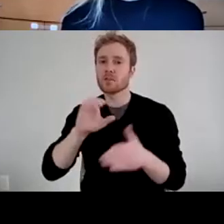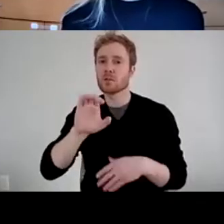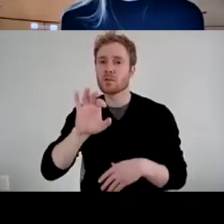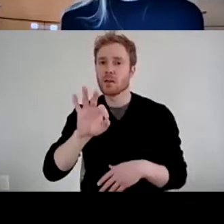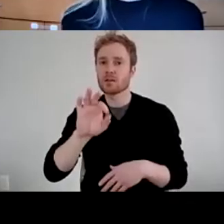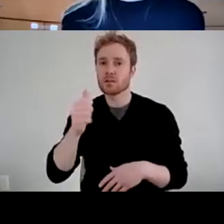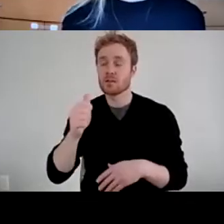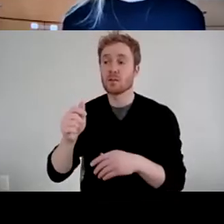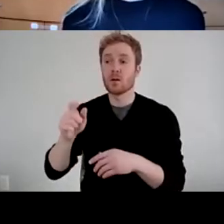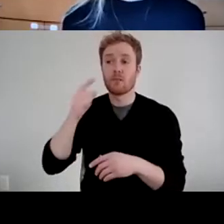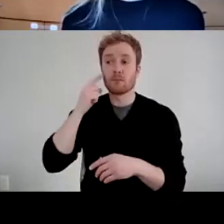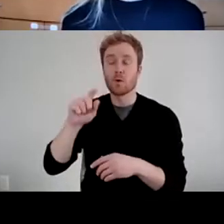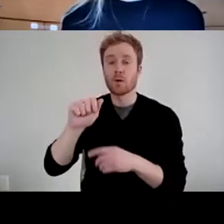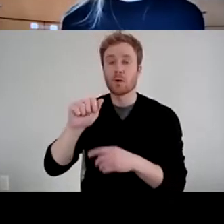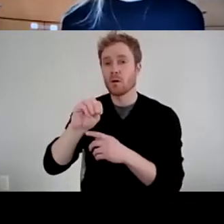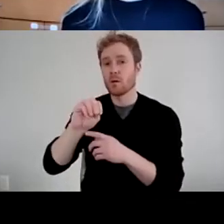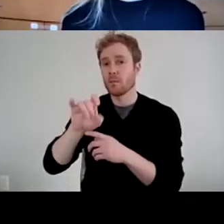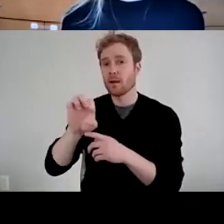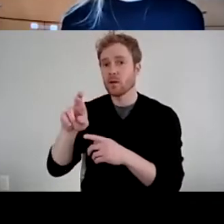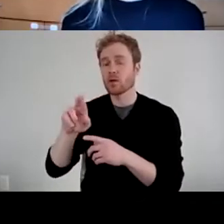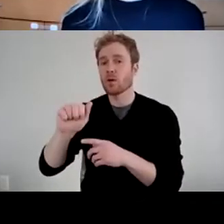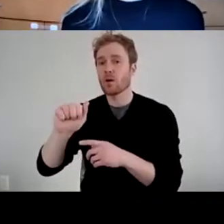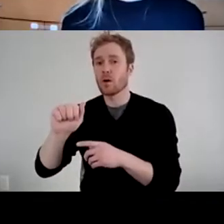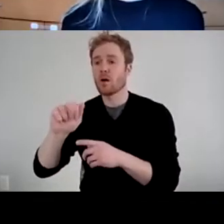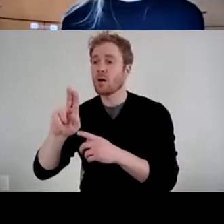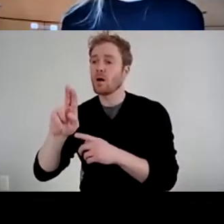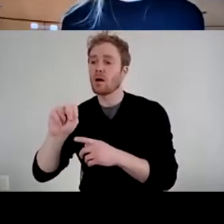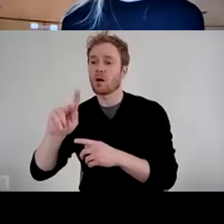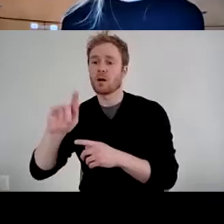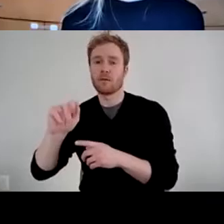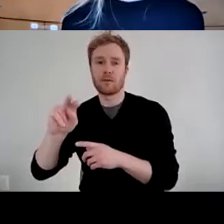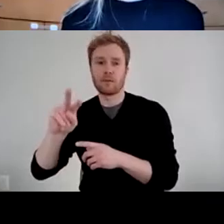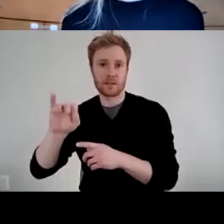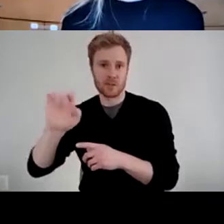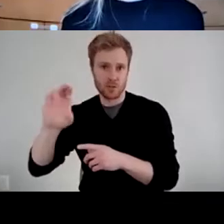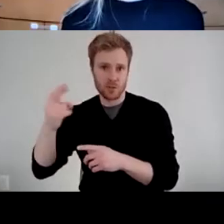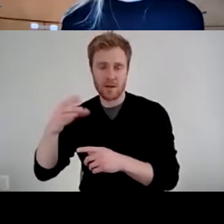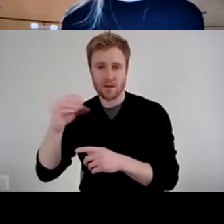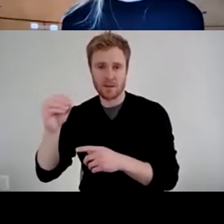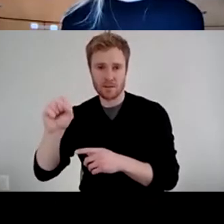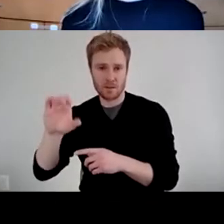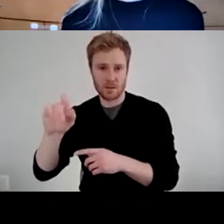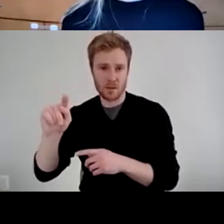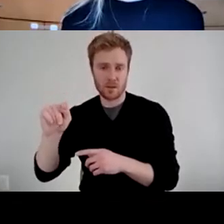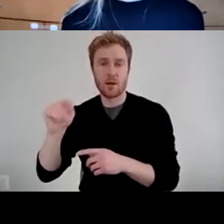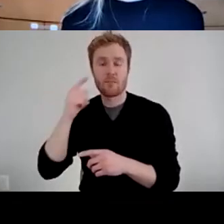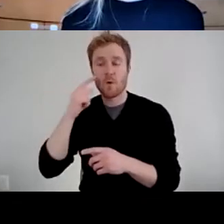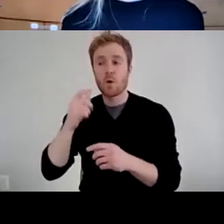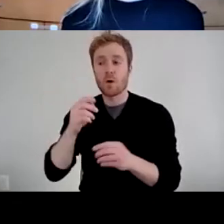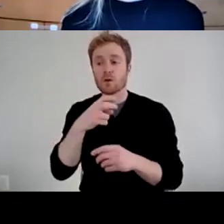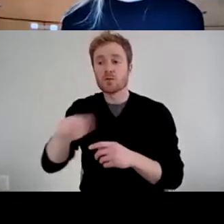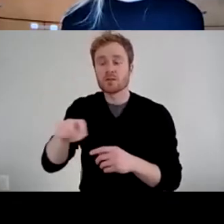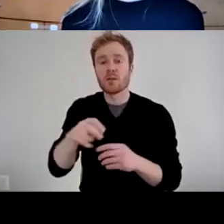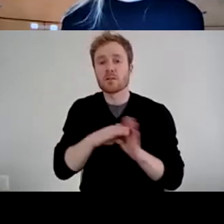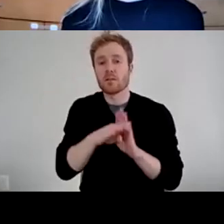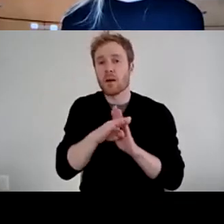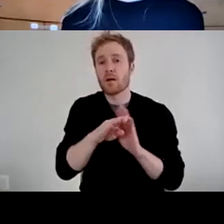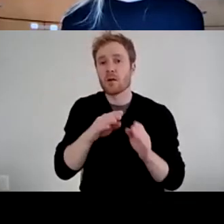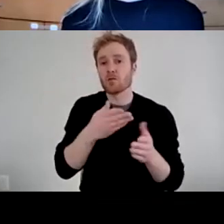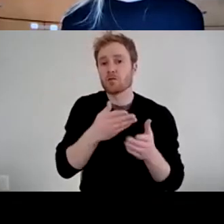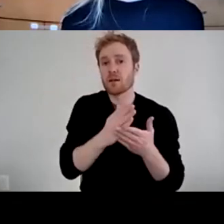Wilson. First deferred paper is Bill 926. Bill 926, resolution approving